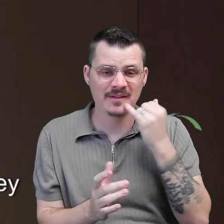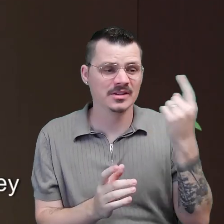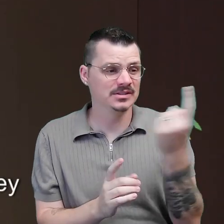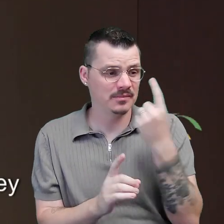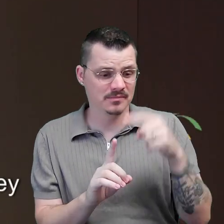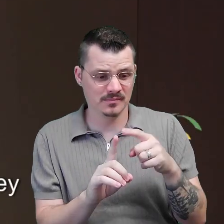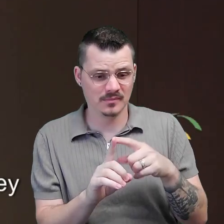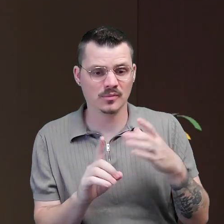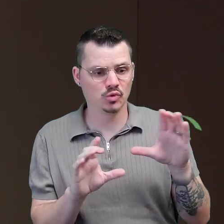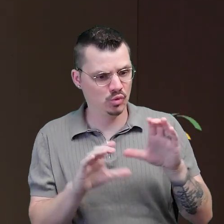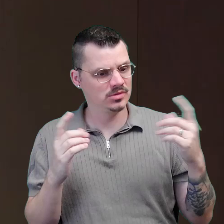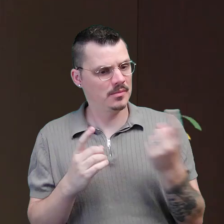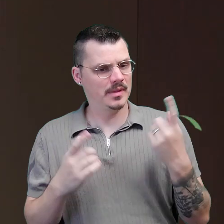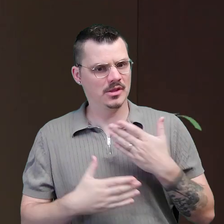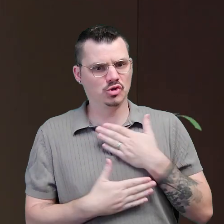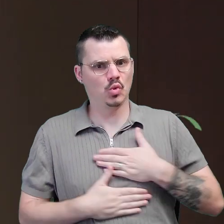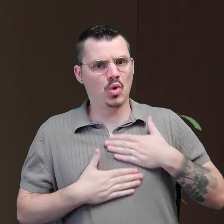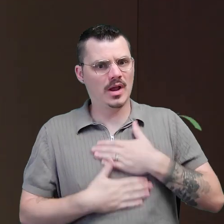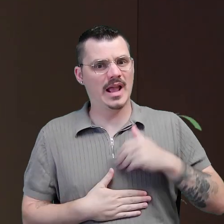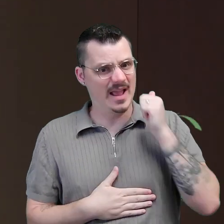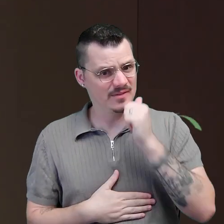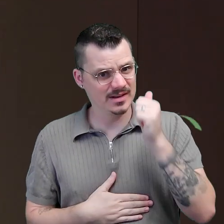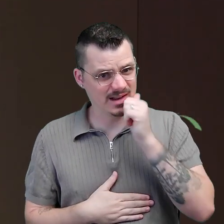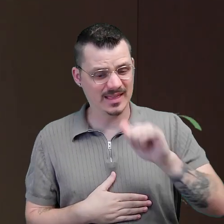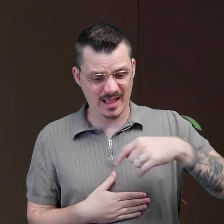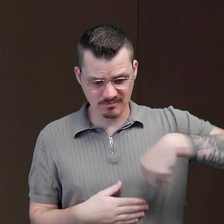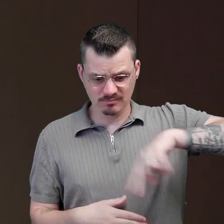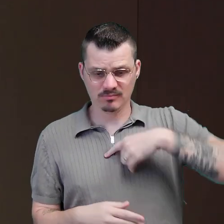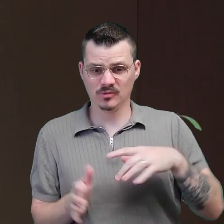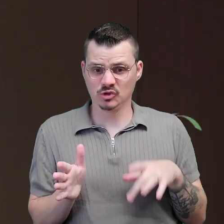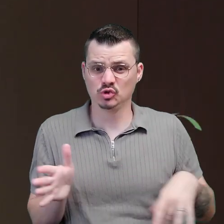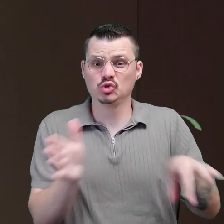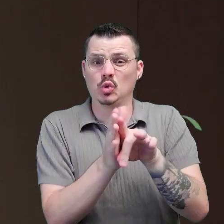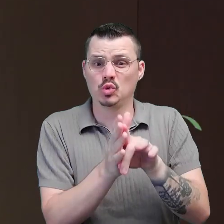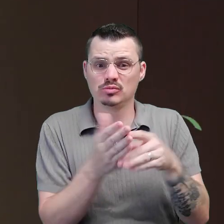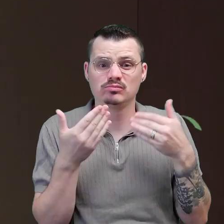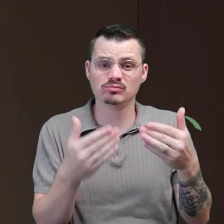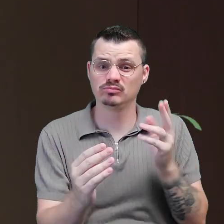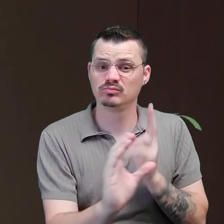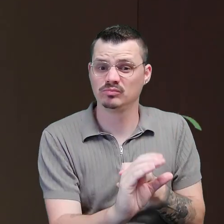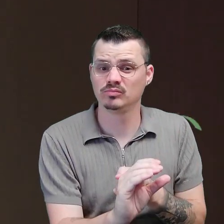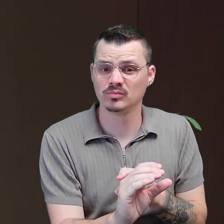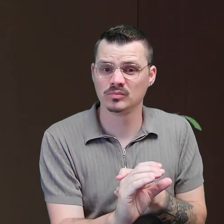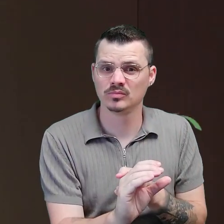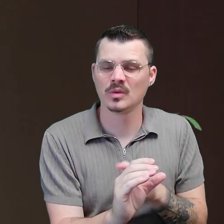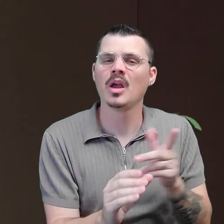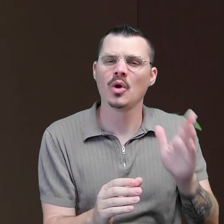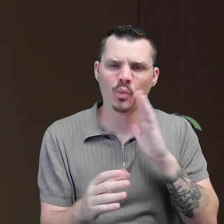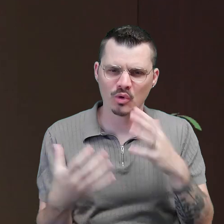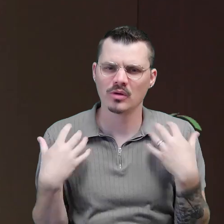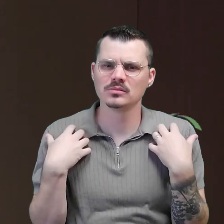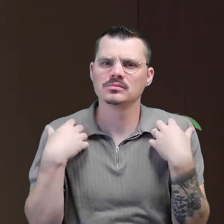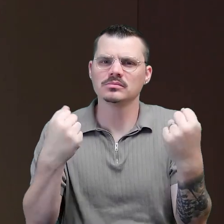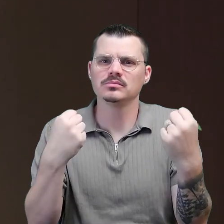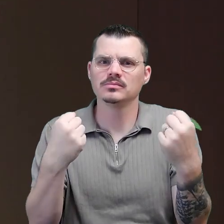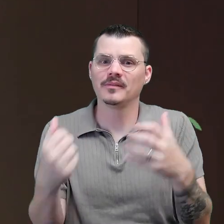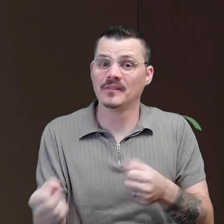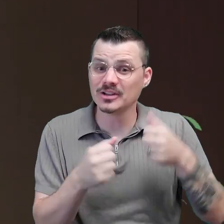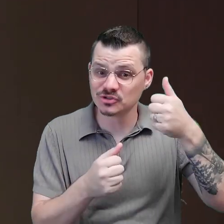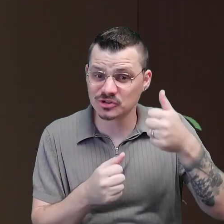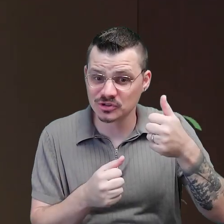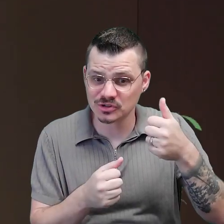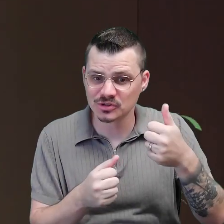people are doing something they enjoy every day, that they've chosen to do, they get well